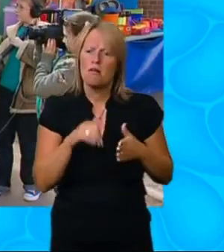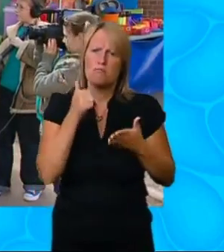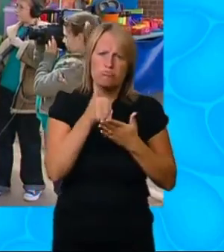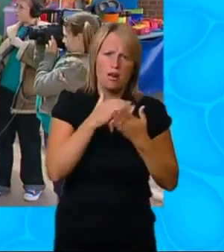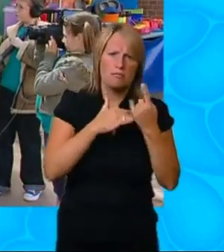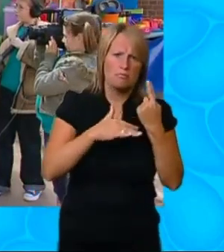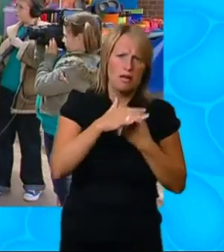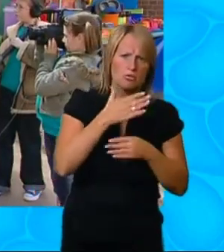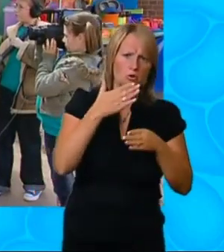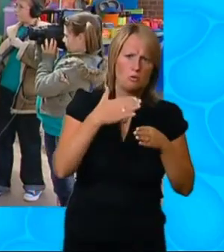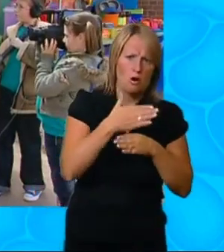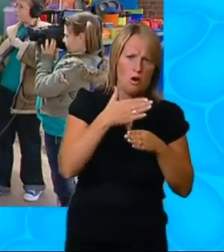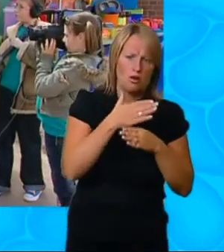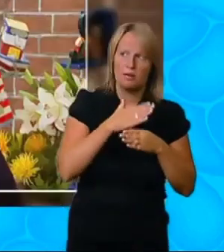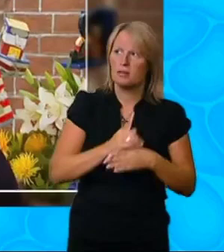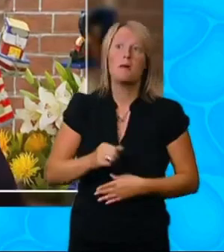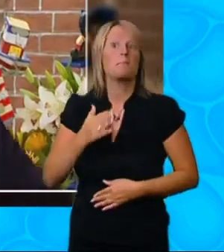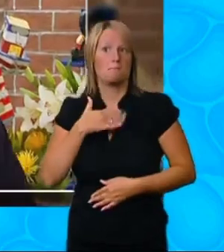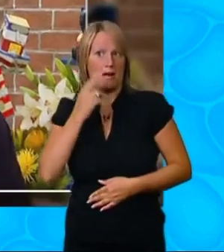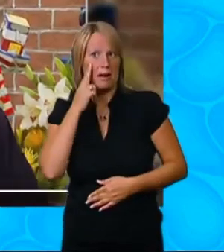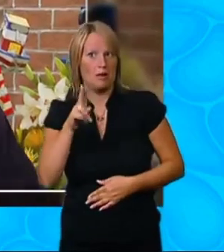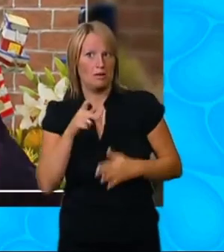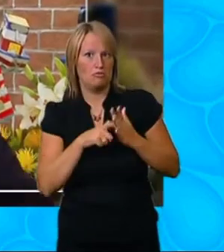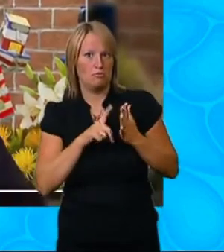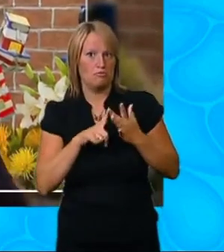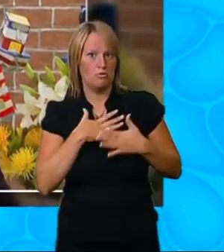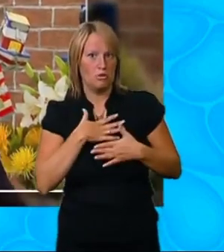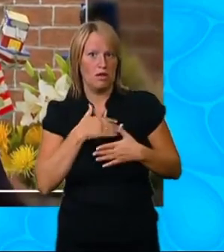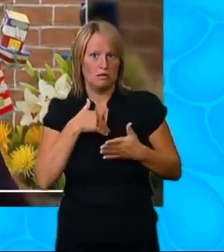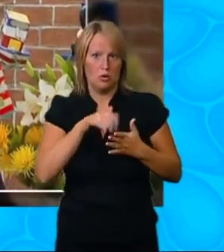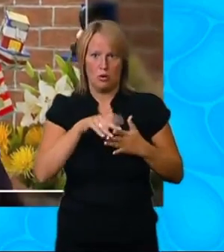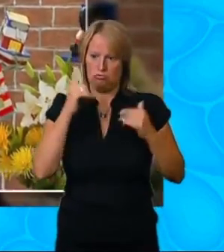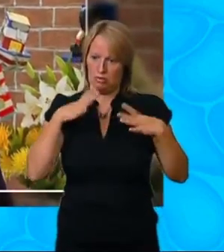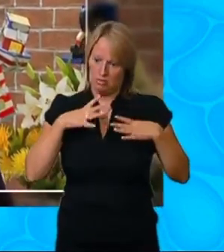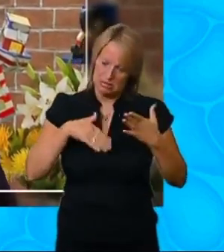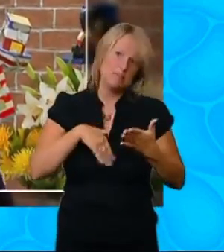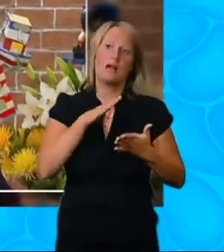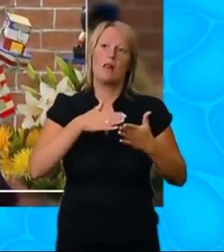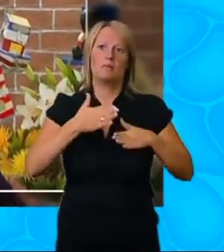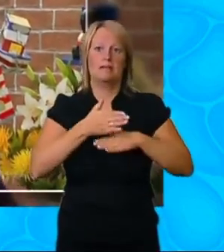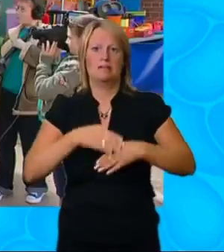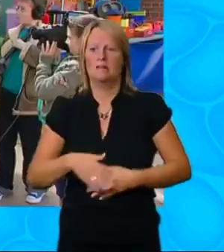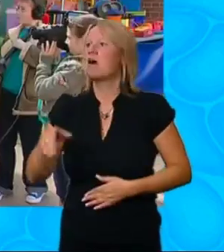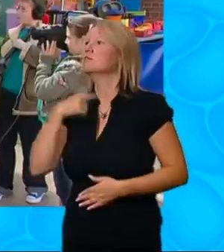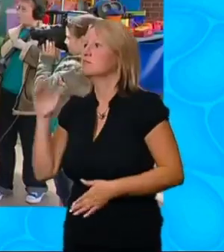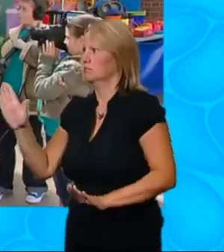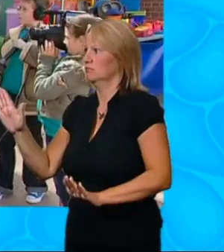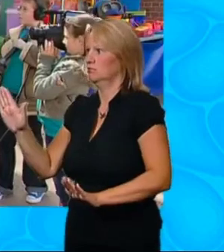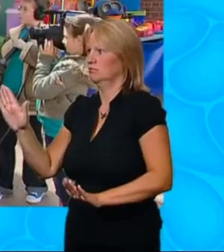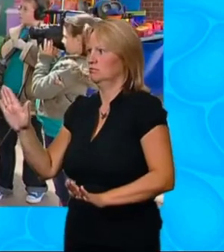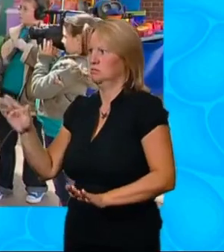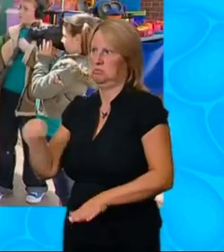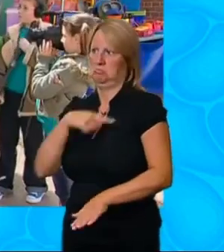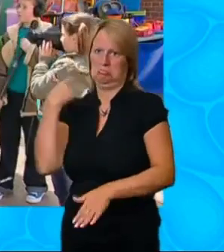The market is a really, really brilliant place to work. My name's Rudy. I'm looking swell and I'm ready to sell. Cut! That's a